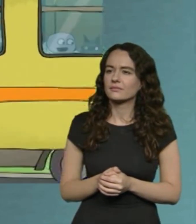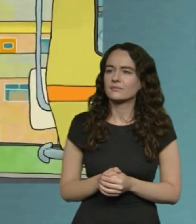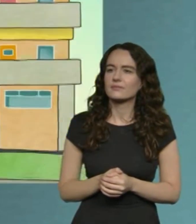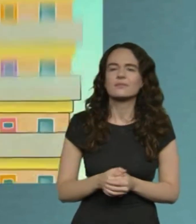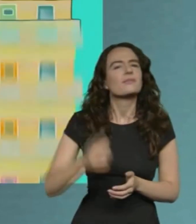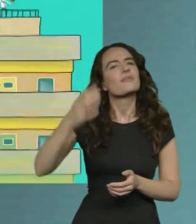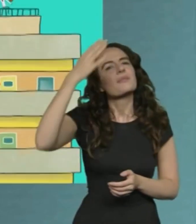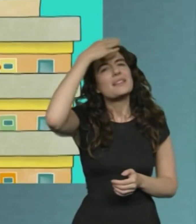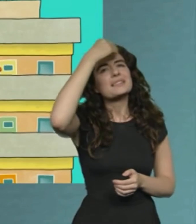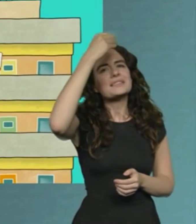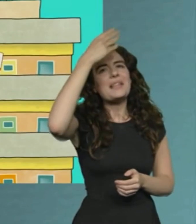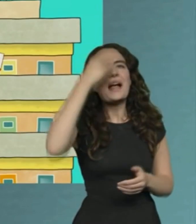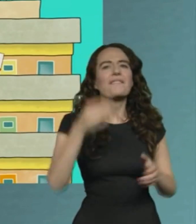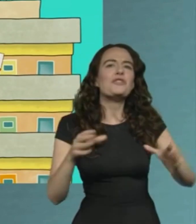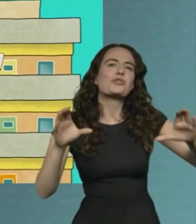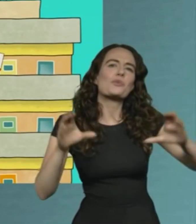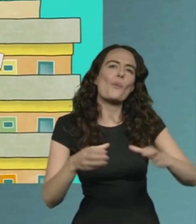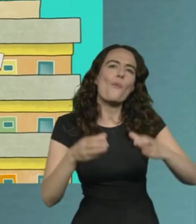CITV!